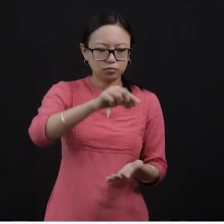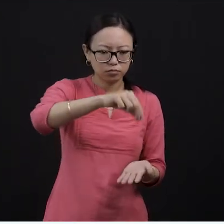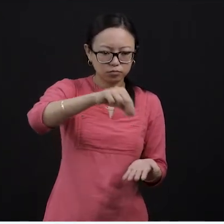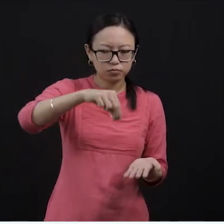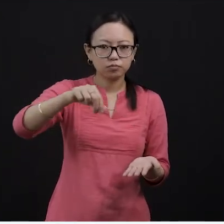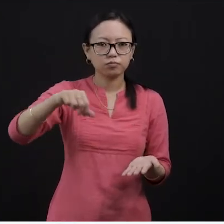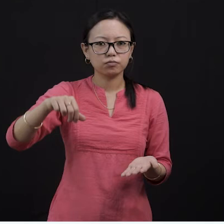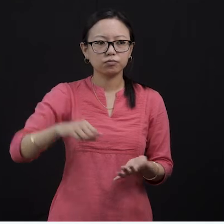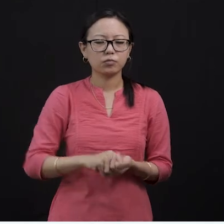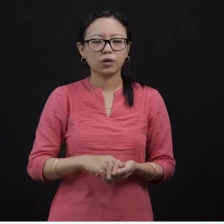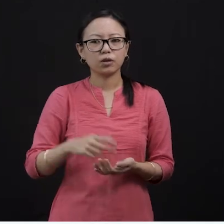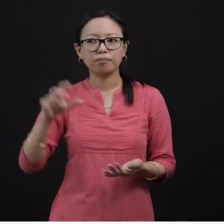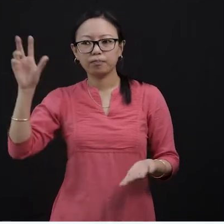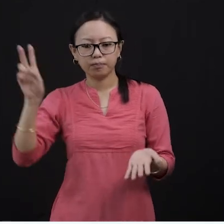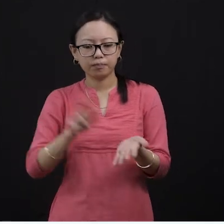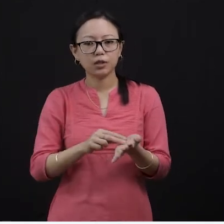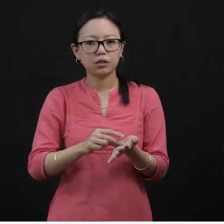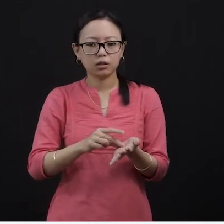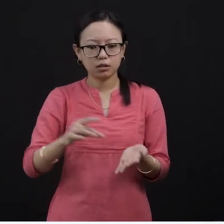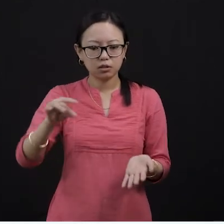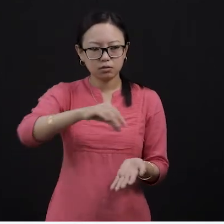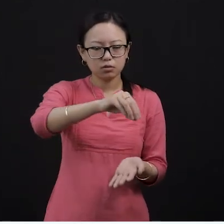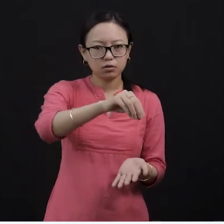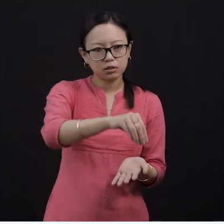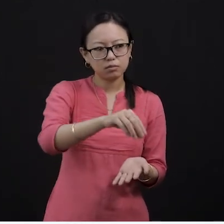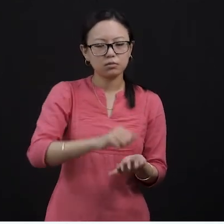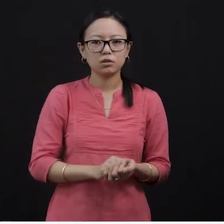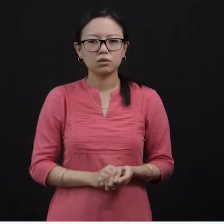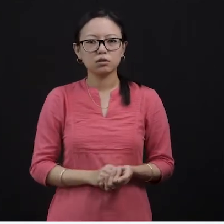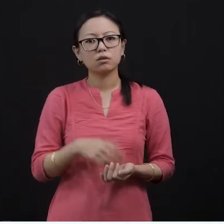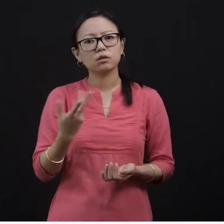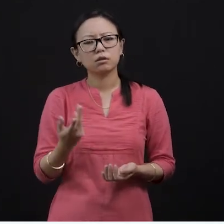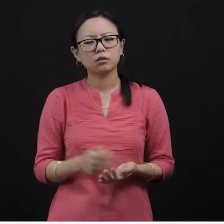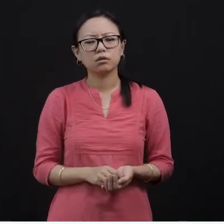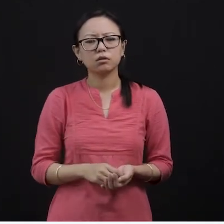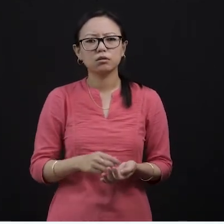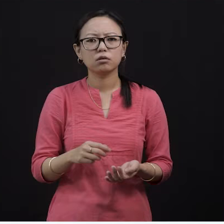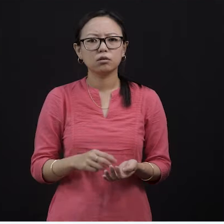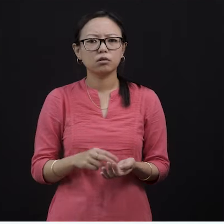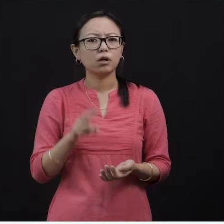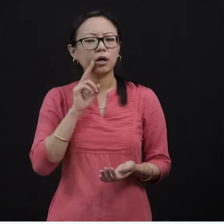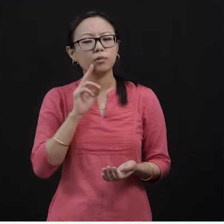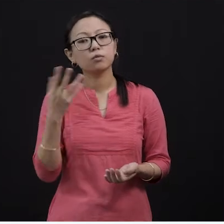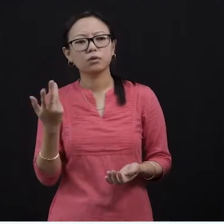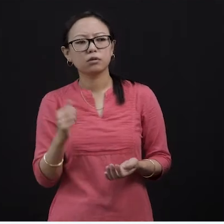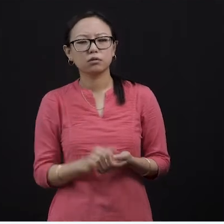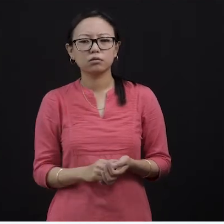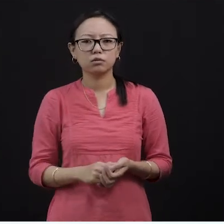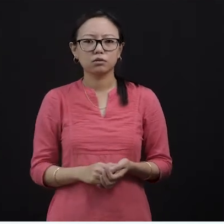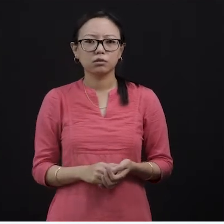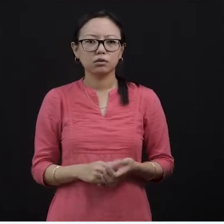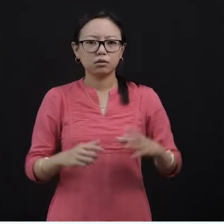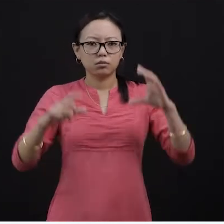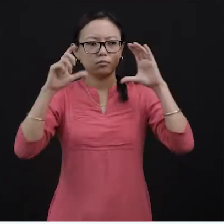this. All the iron fillings will get attracted, will get